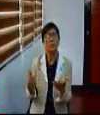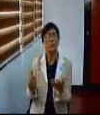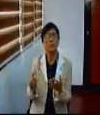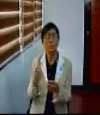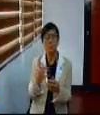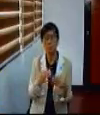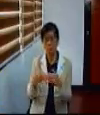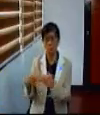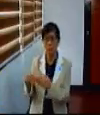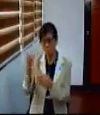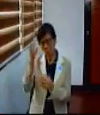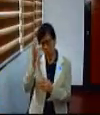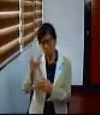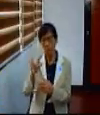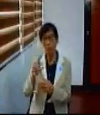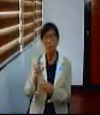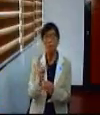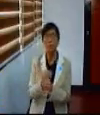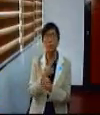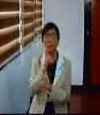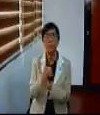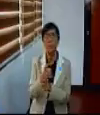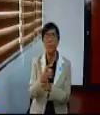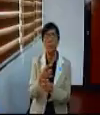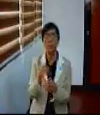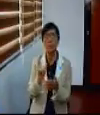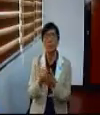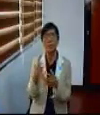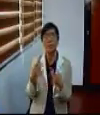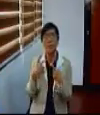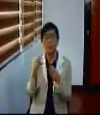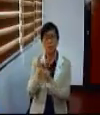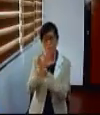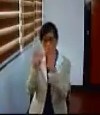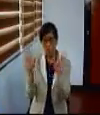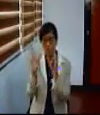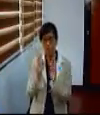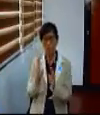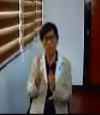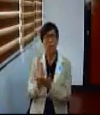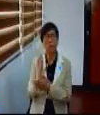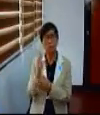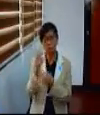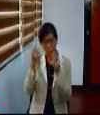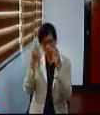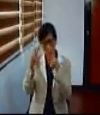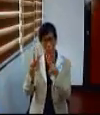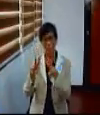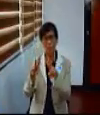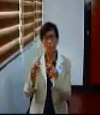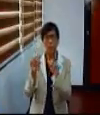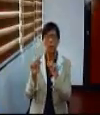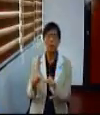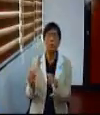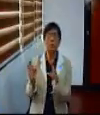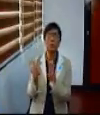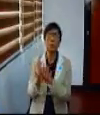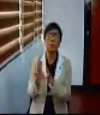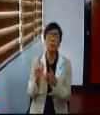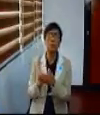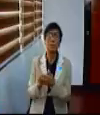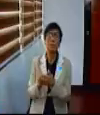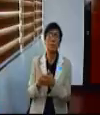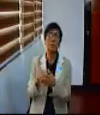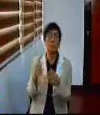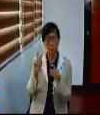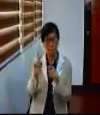or affirm that there has been clear human rights violations. You can then propose that there should be